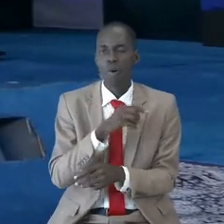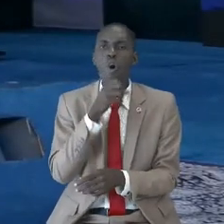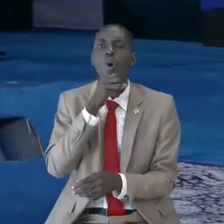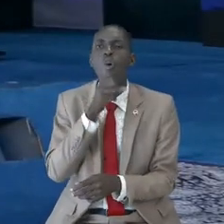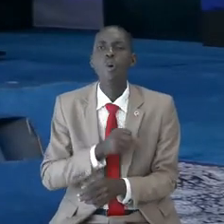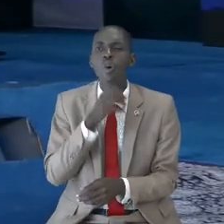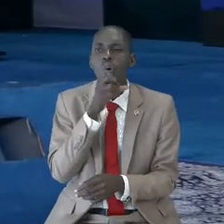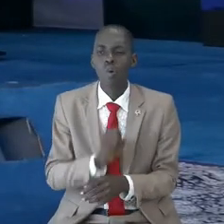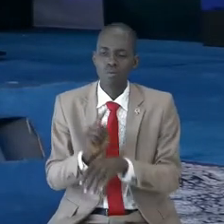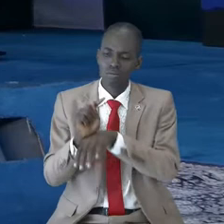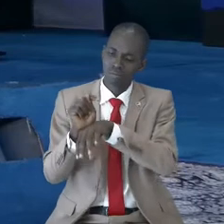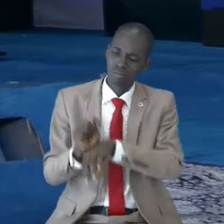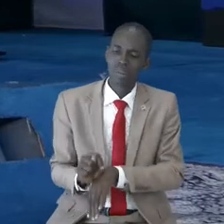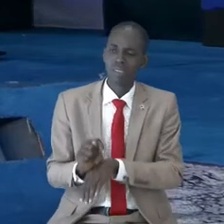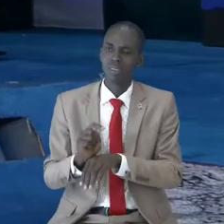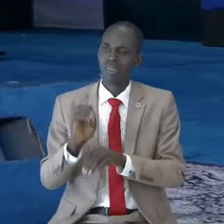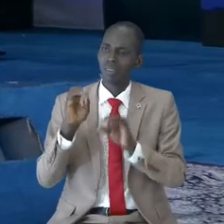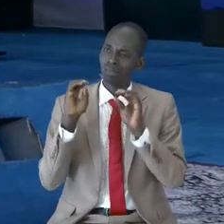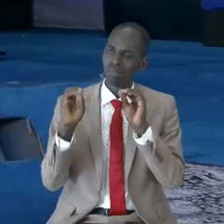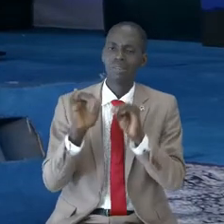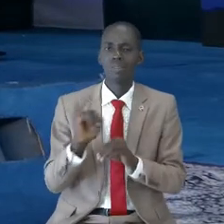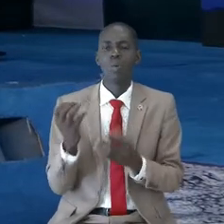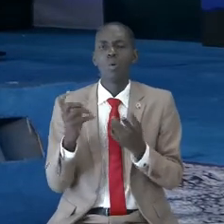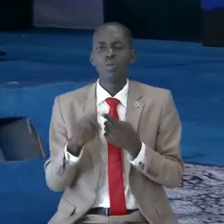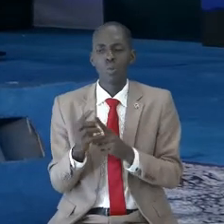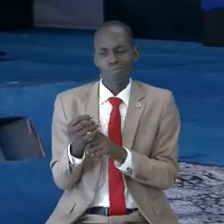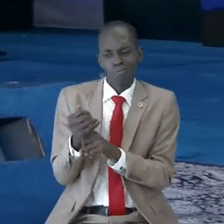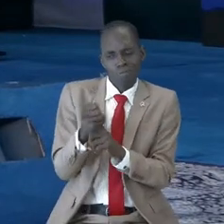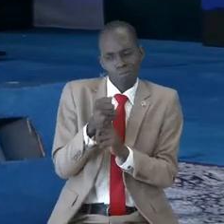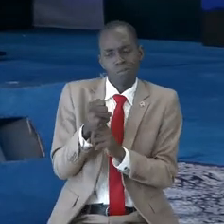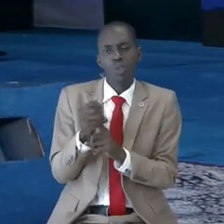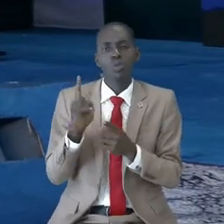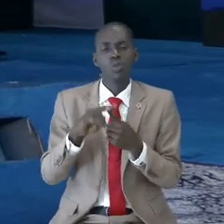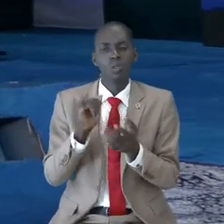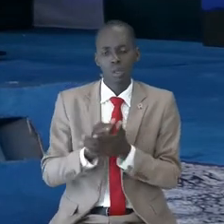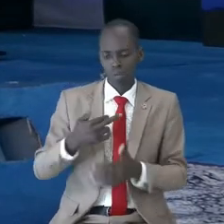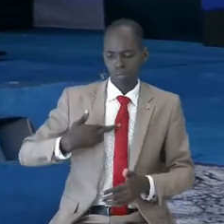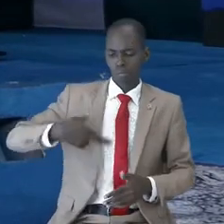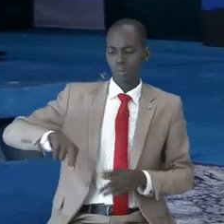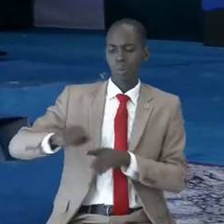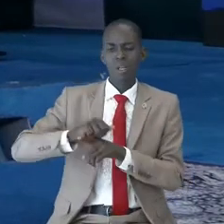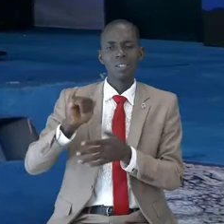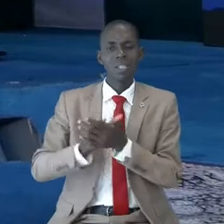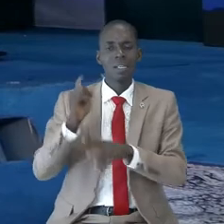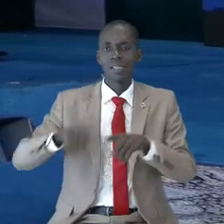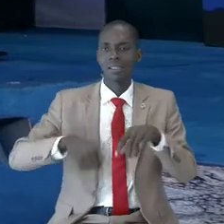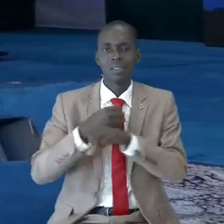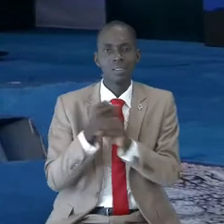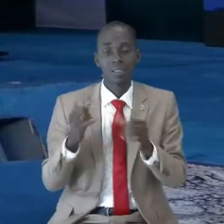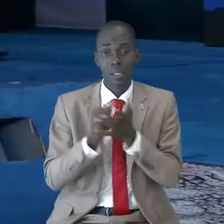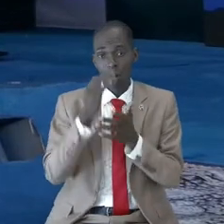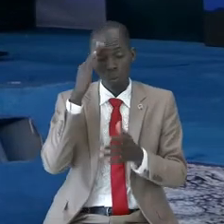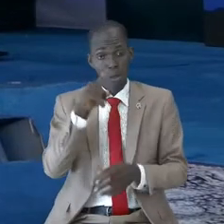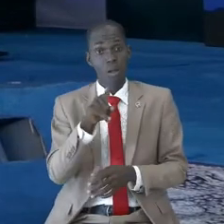false tradition. And they wanted to hold on to a religion that does not save. So they cast him